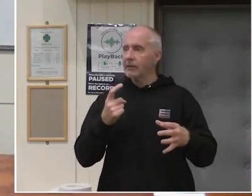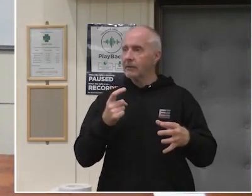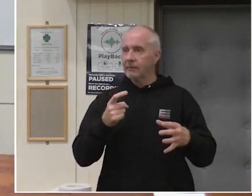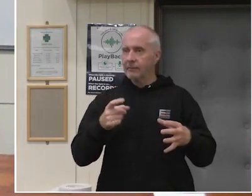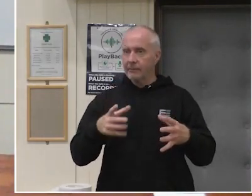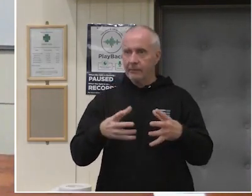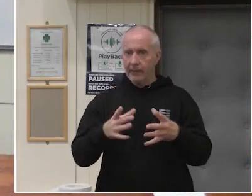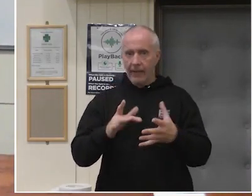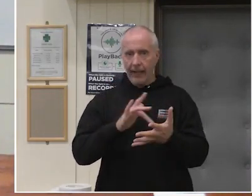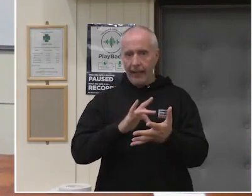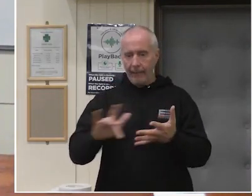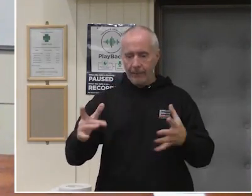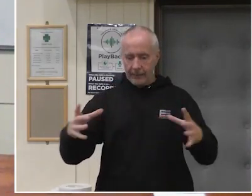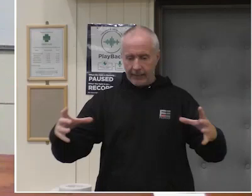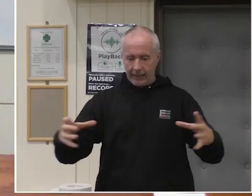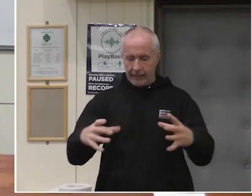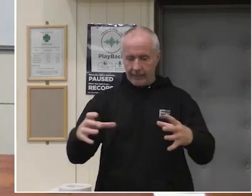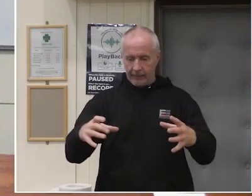metal-walled box,